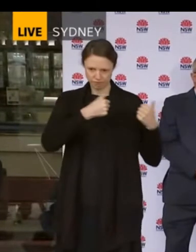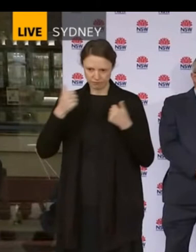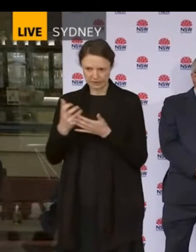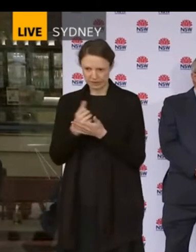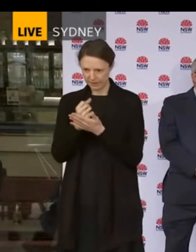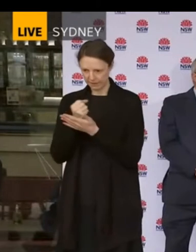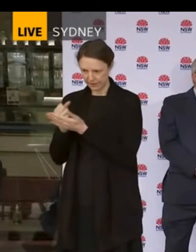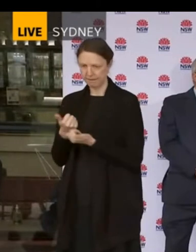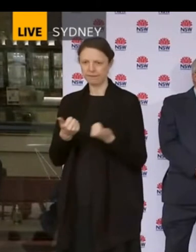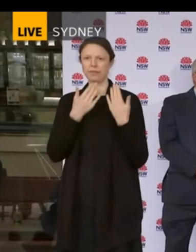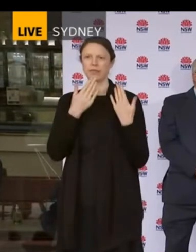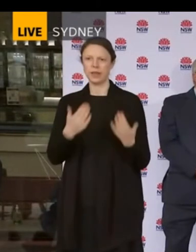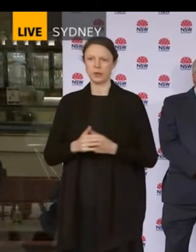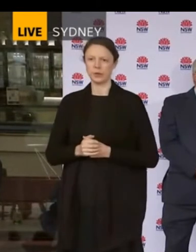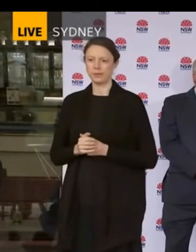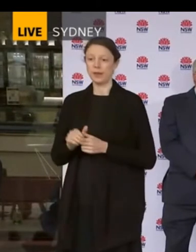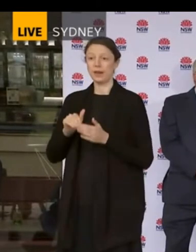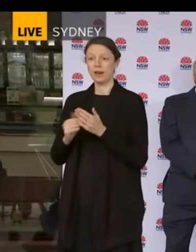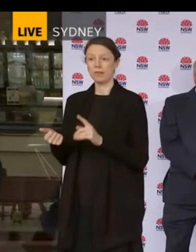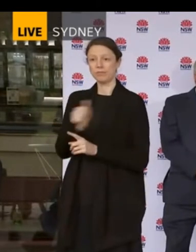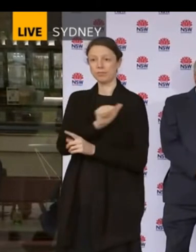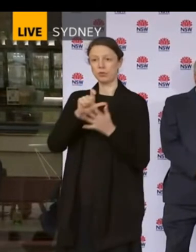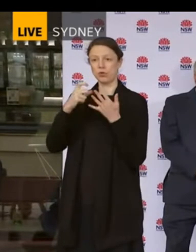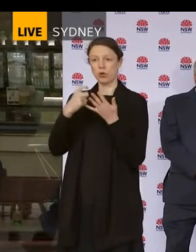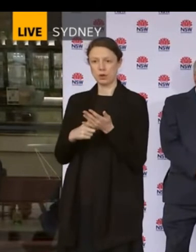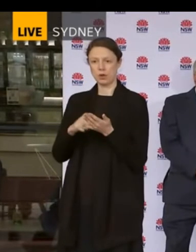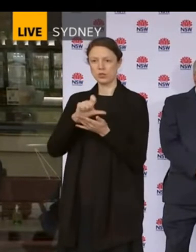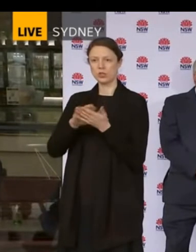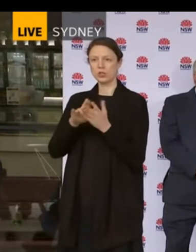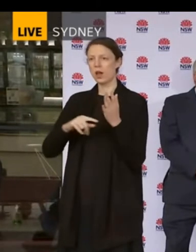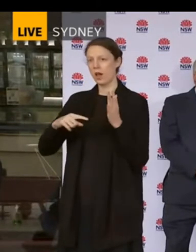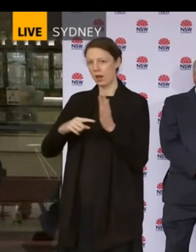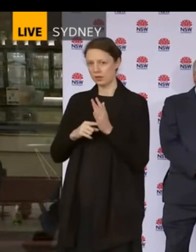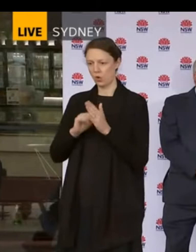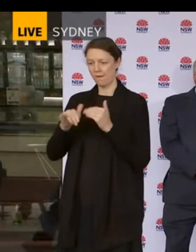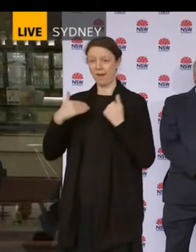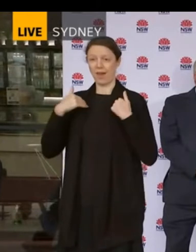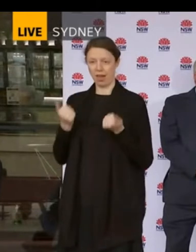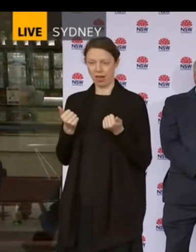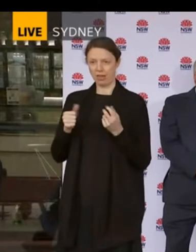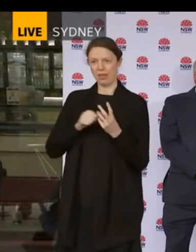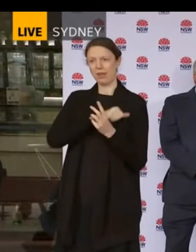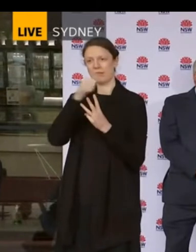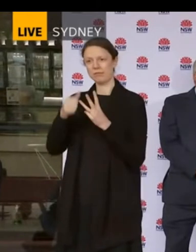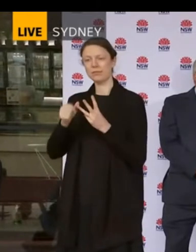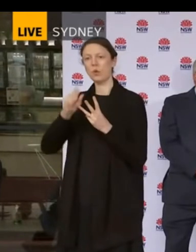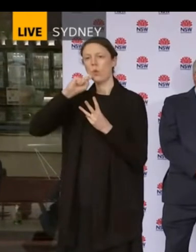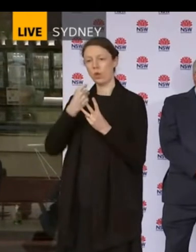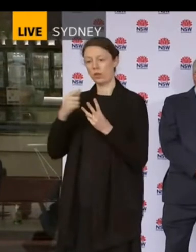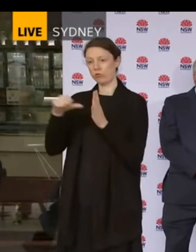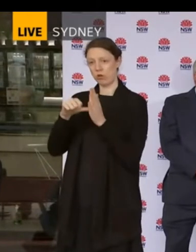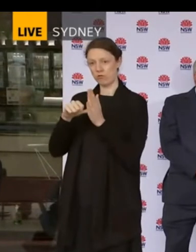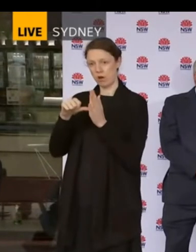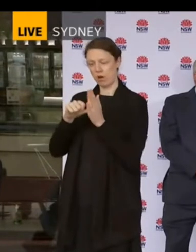citizens safe. I'll now ask Dr. Chant to provide a health update, then the Treasurer will outline the detail of the government's